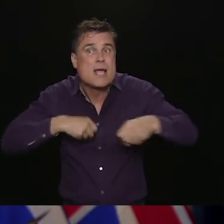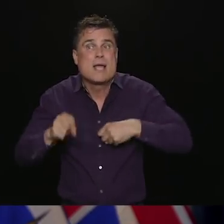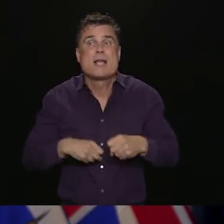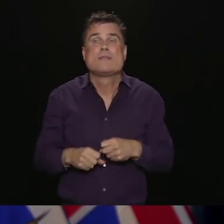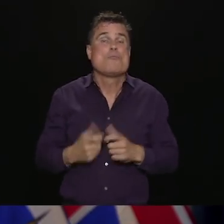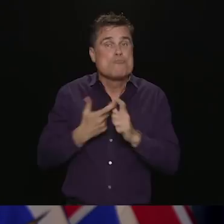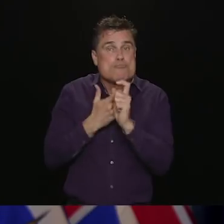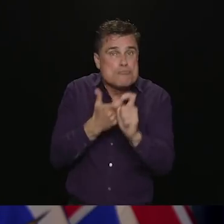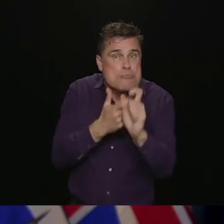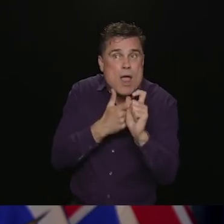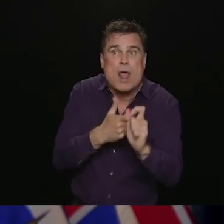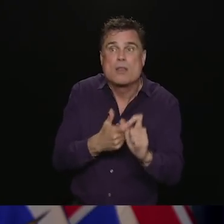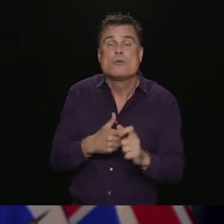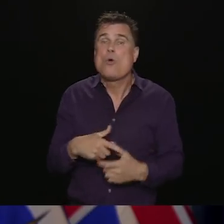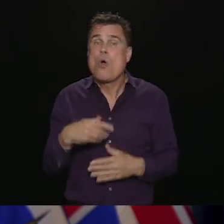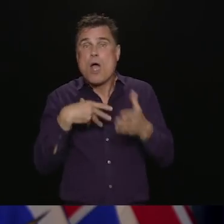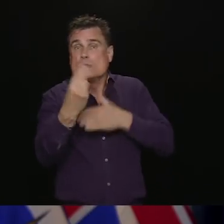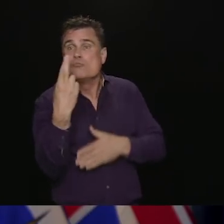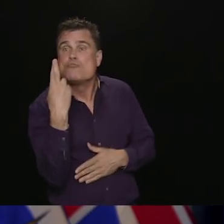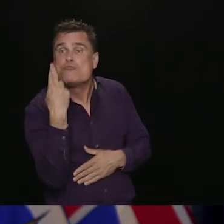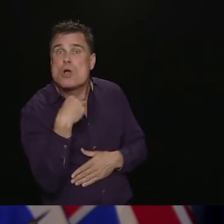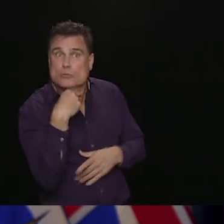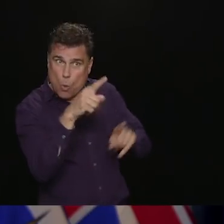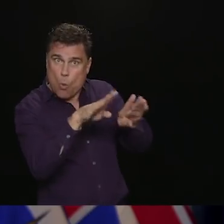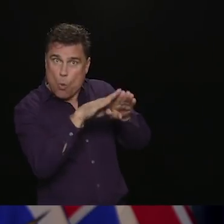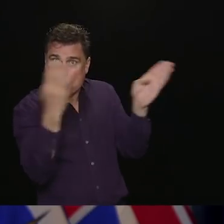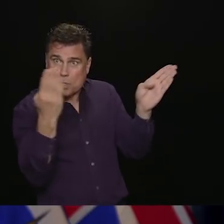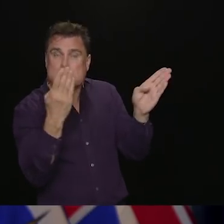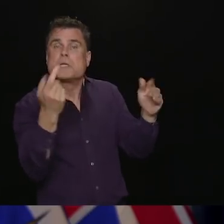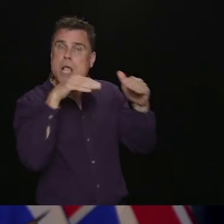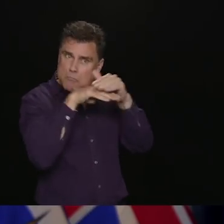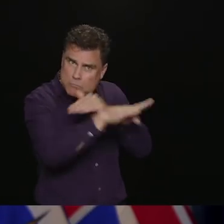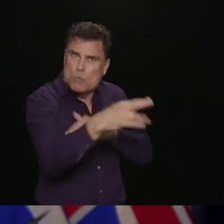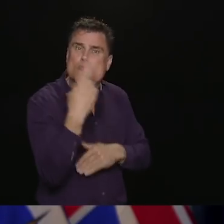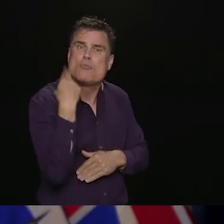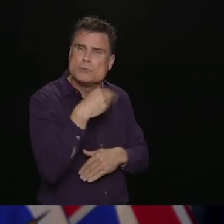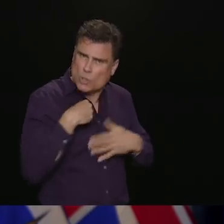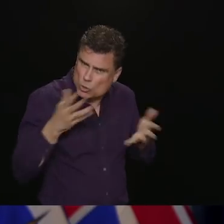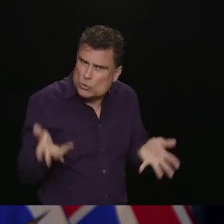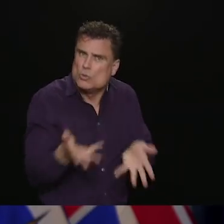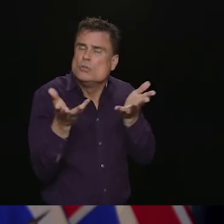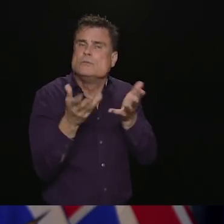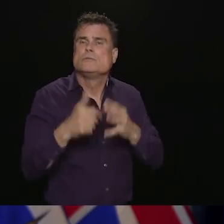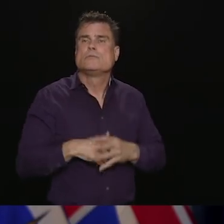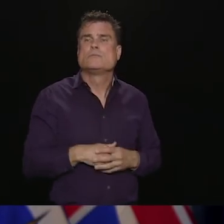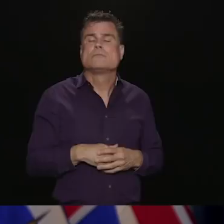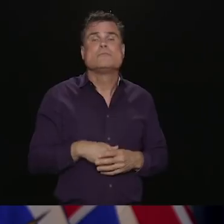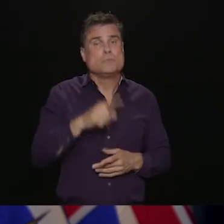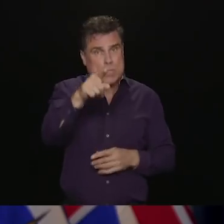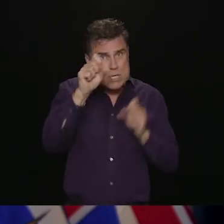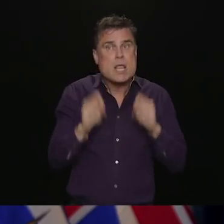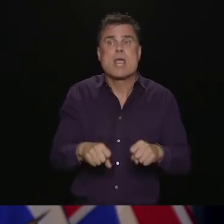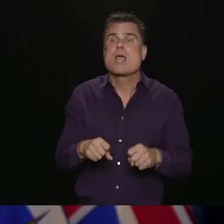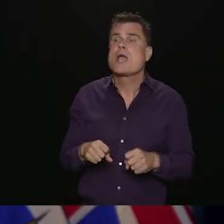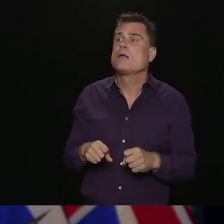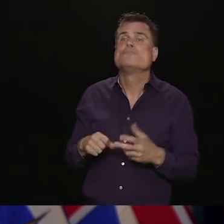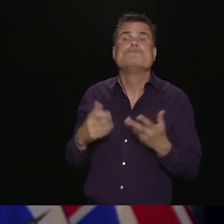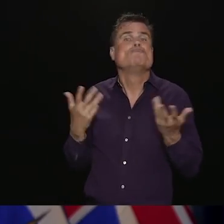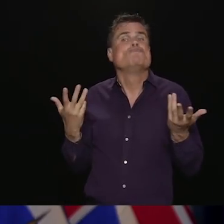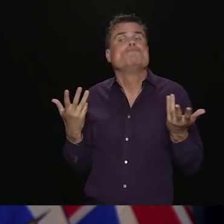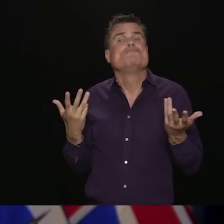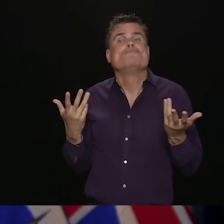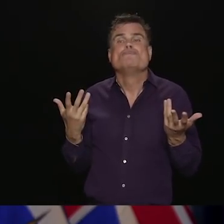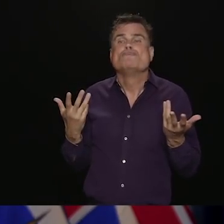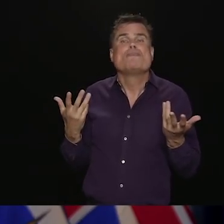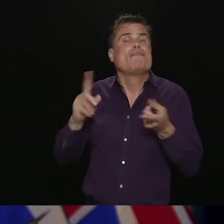safe. And here in BC, there are many activities in phase two, and as we're transitioning to phase three, that are